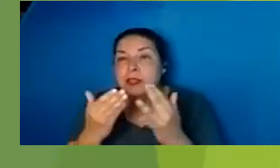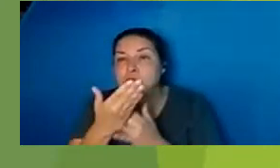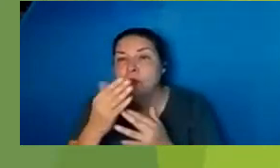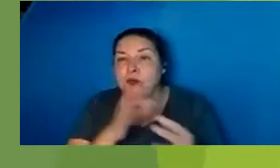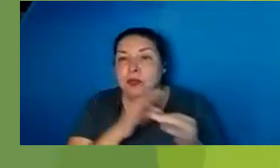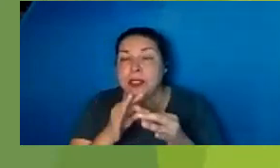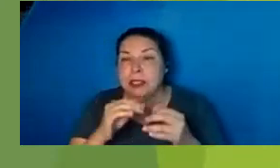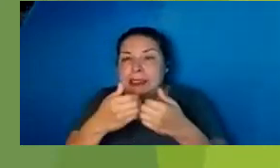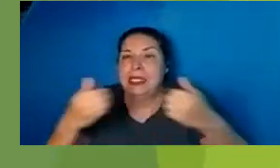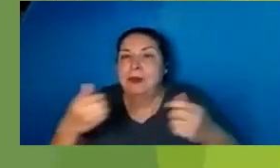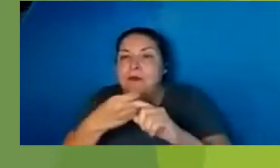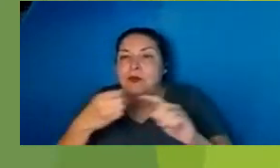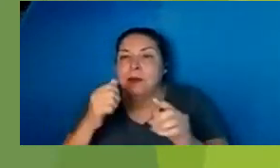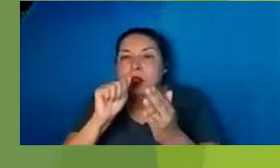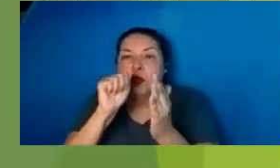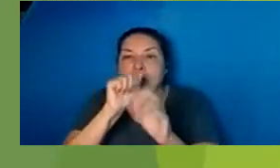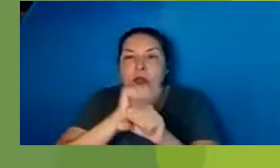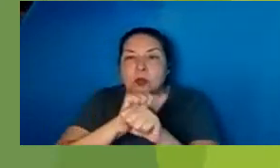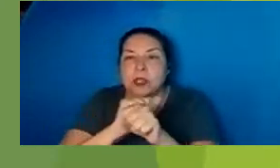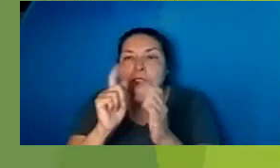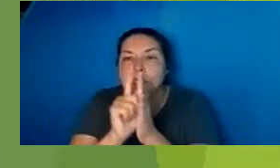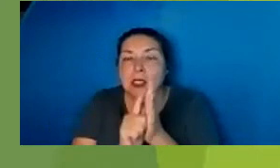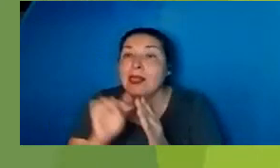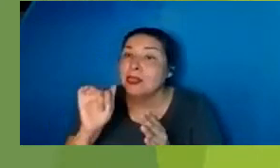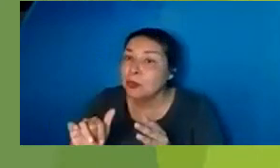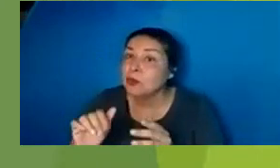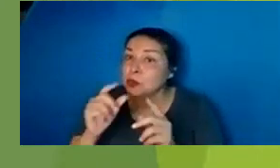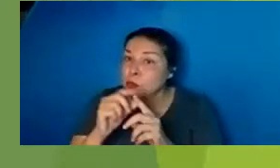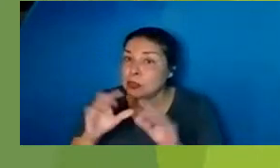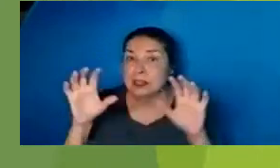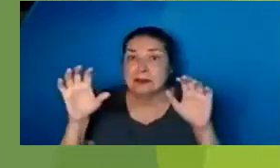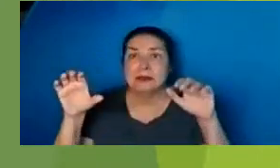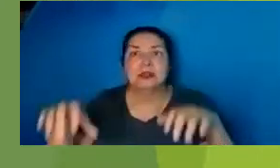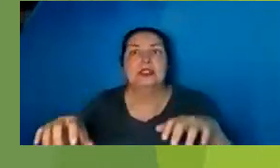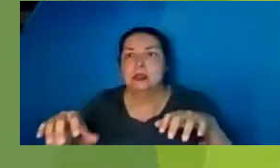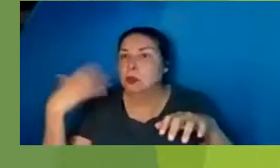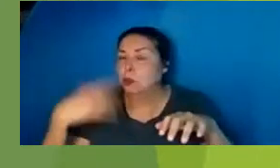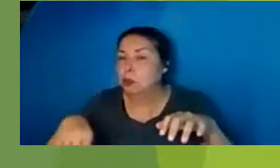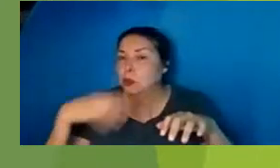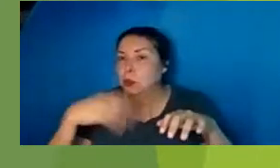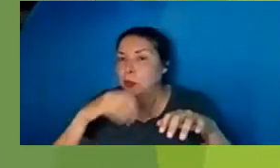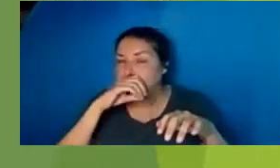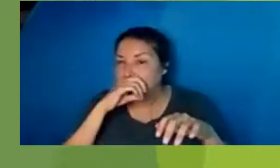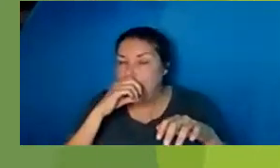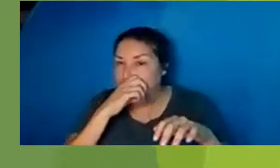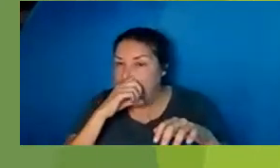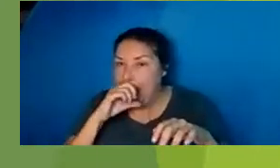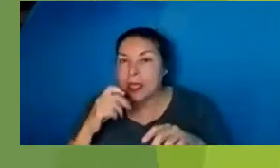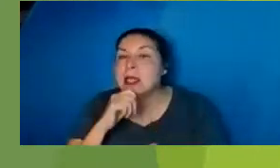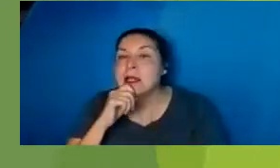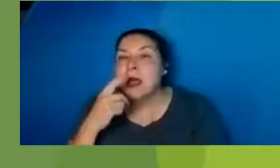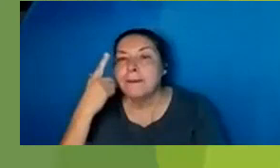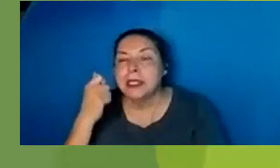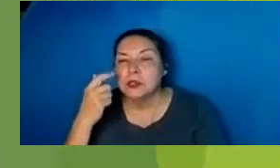the law. These are shocking words. These are because not because it's what we